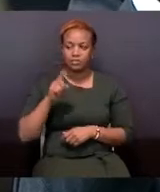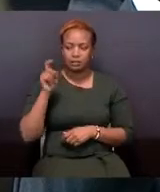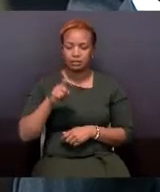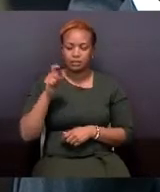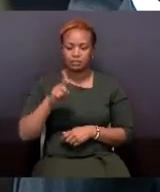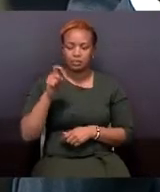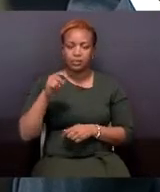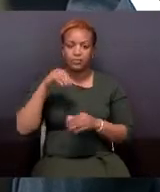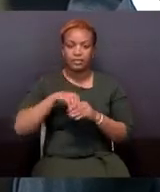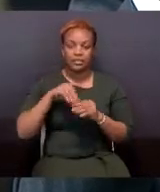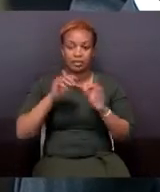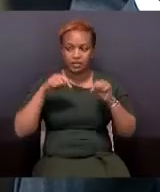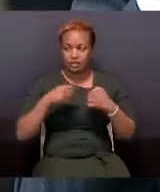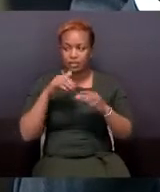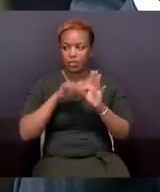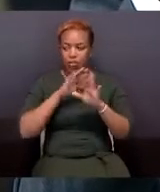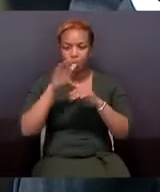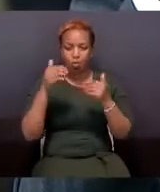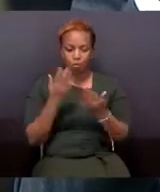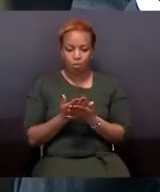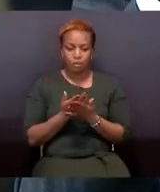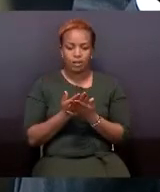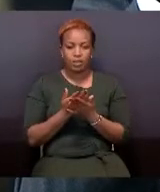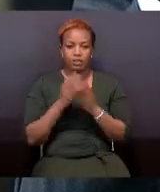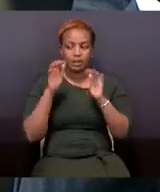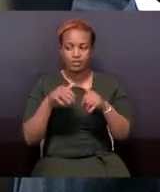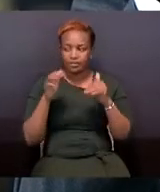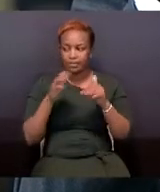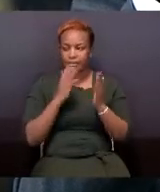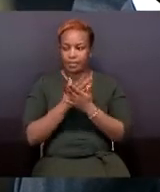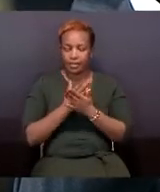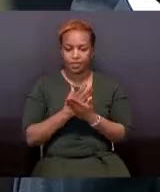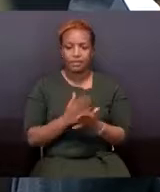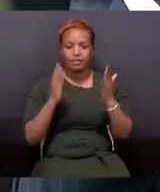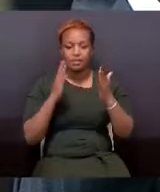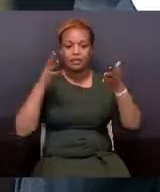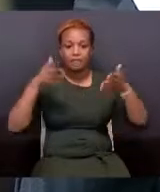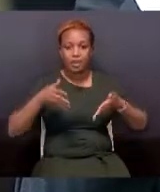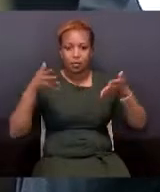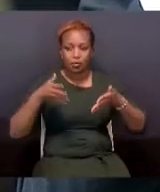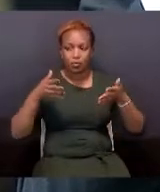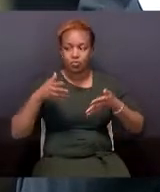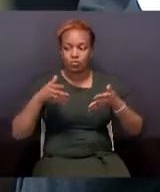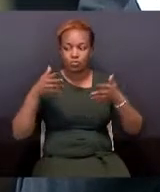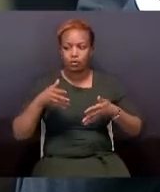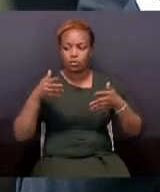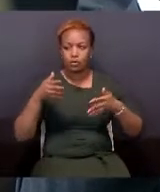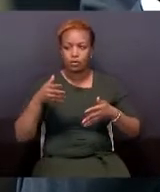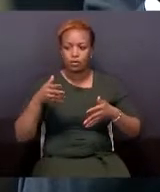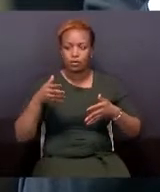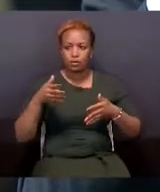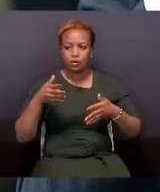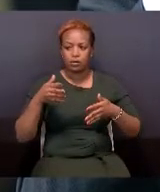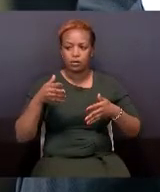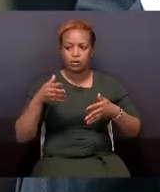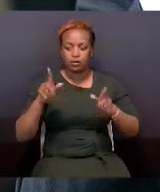invest ourselves more into agriculture. Everything is available. It's a source of food. We need